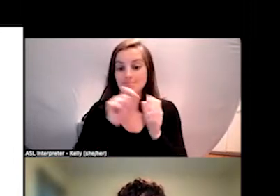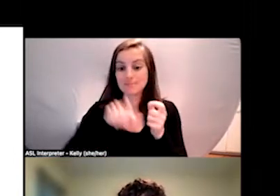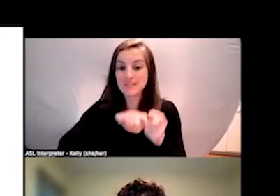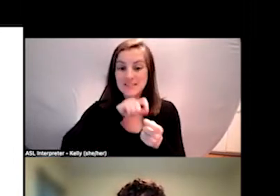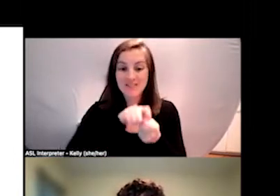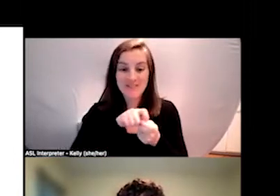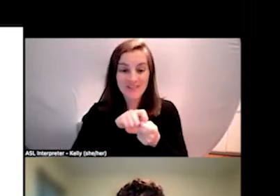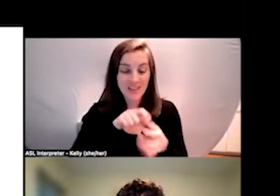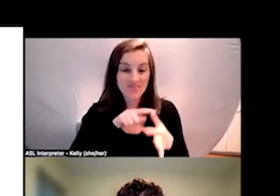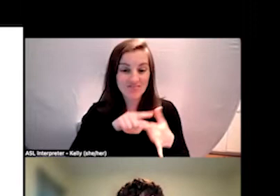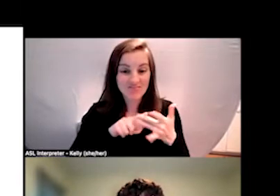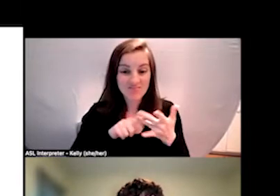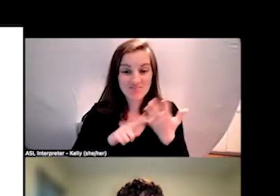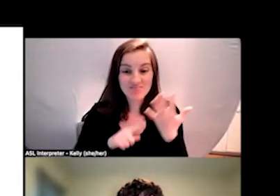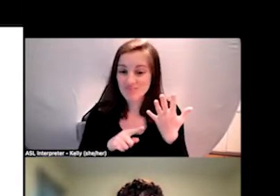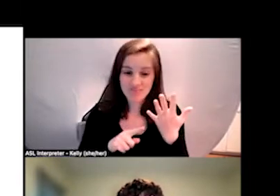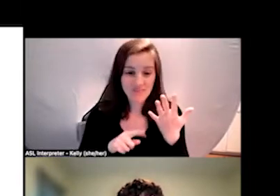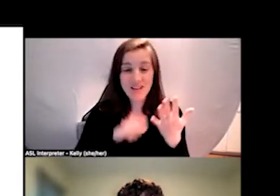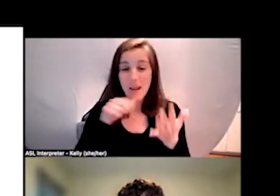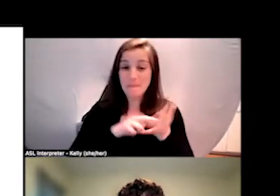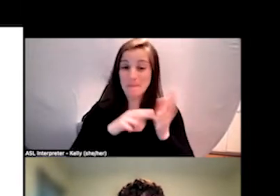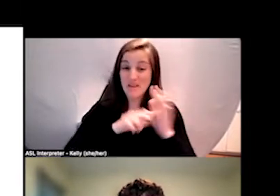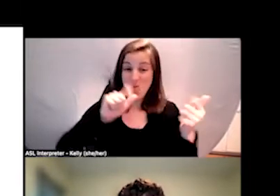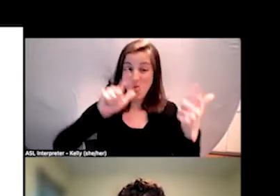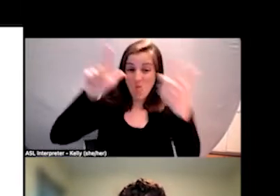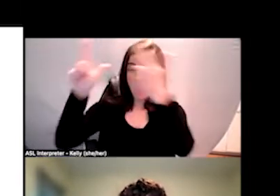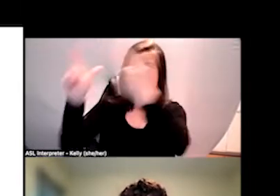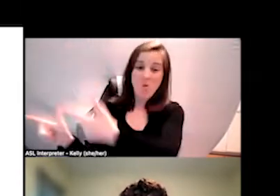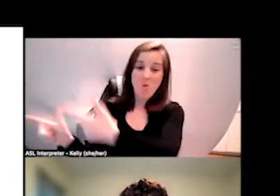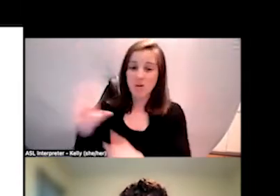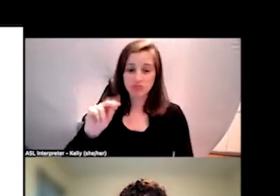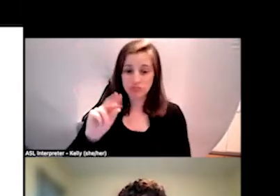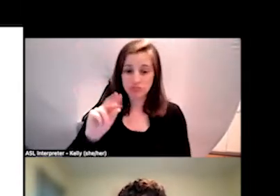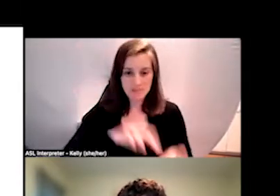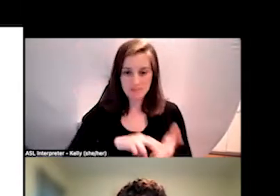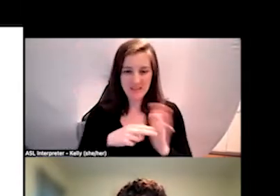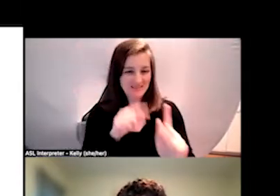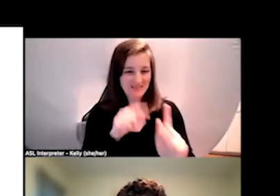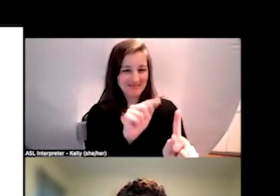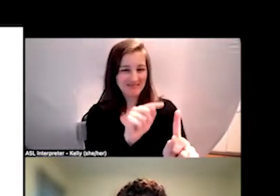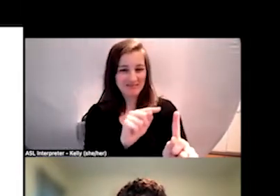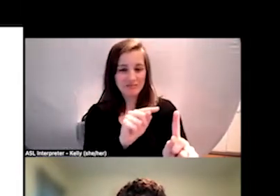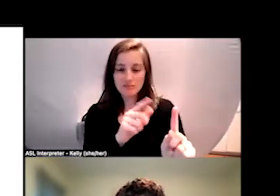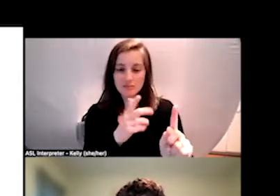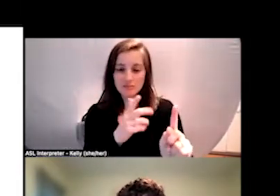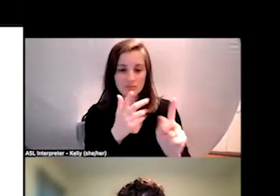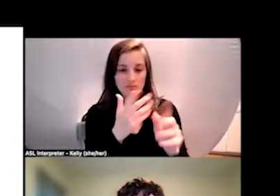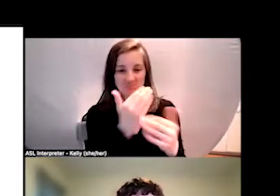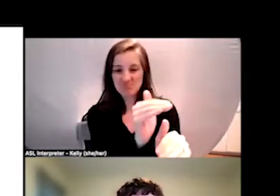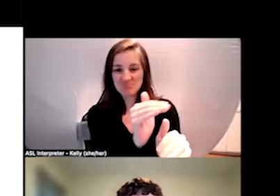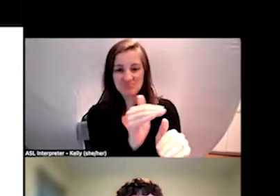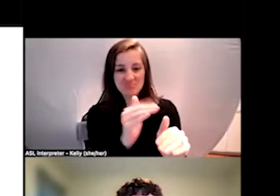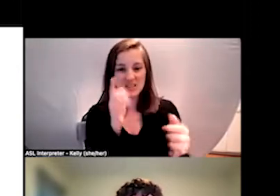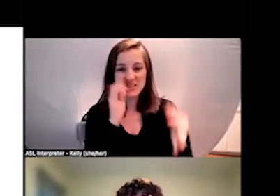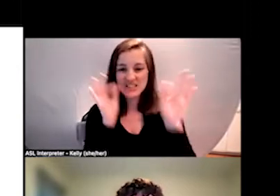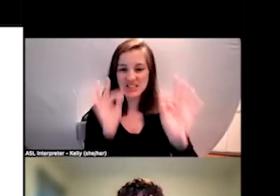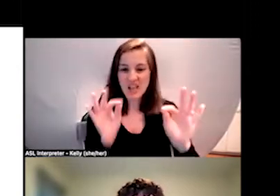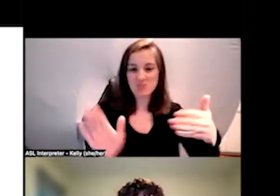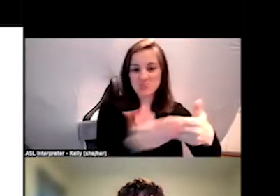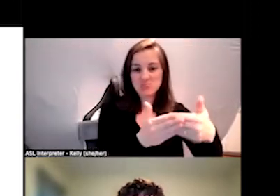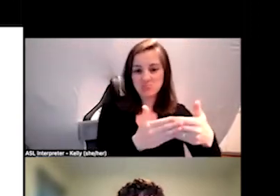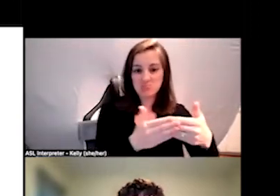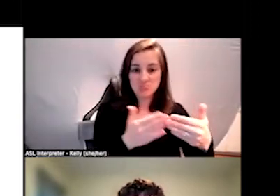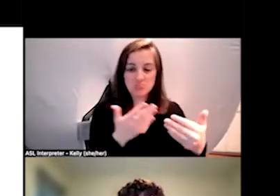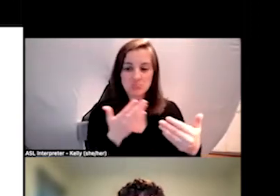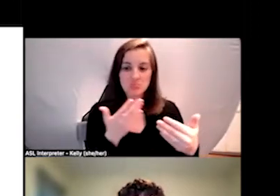doesn't mean that's what the field is. That means that's the provider who has decided to gatekeep. And, in my opinion, that's the